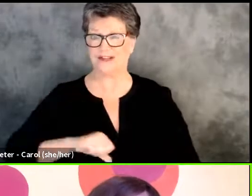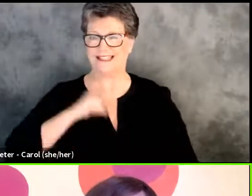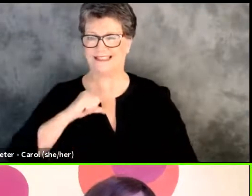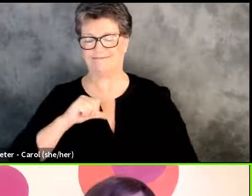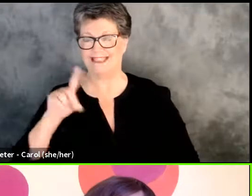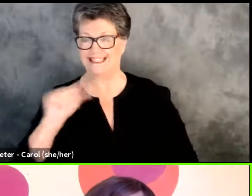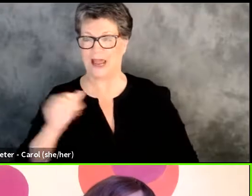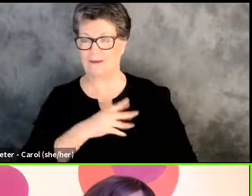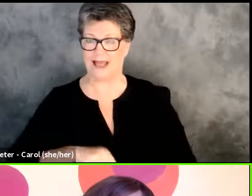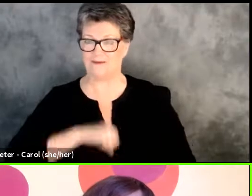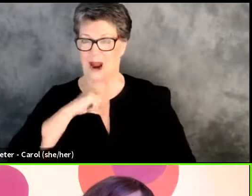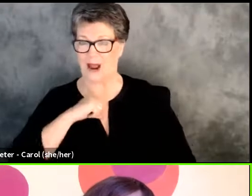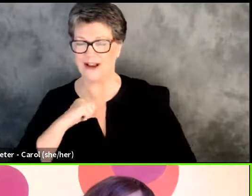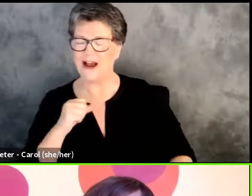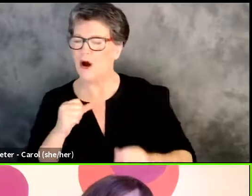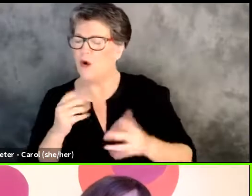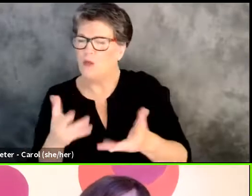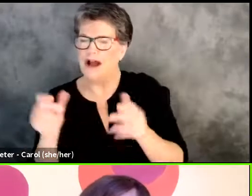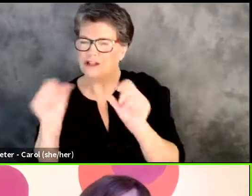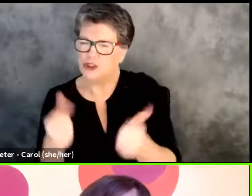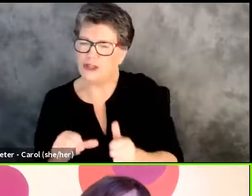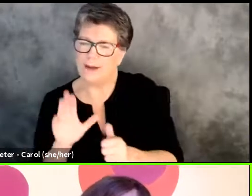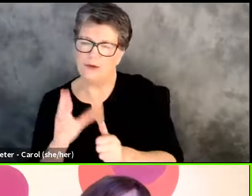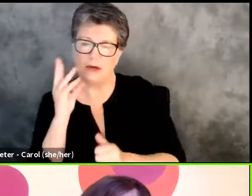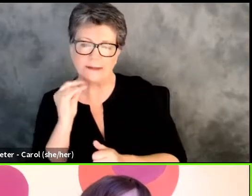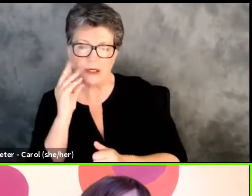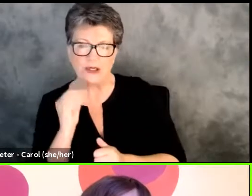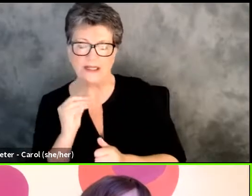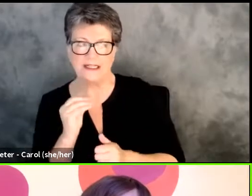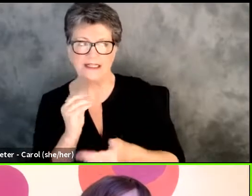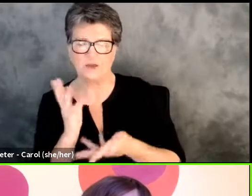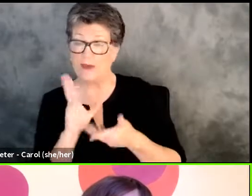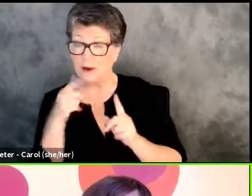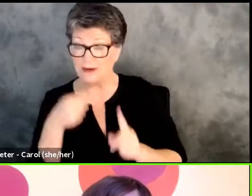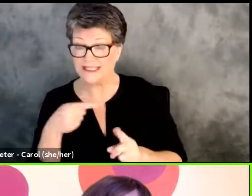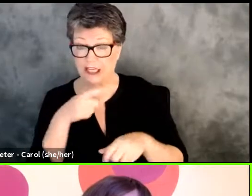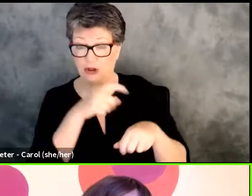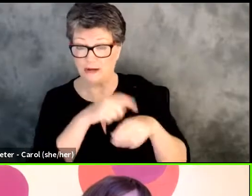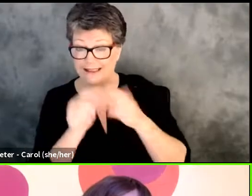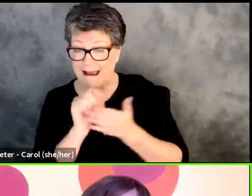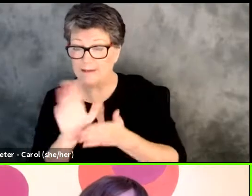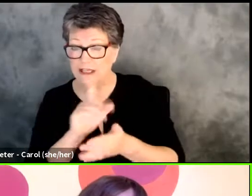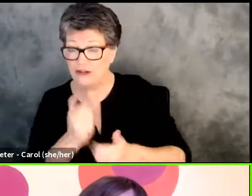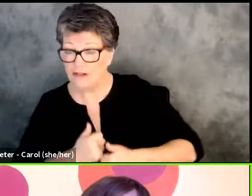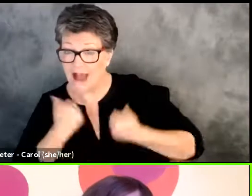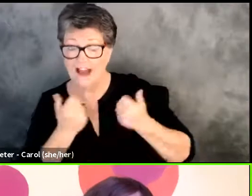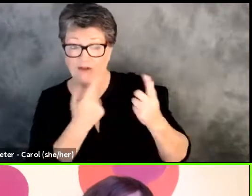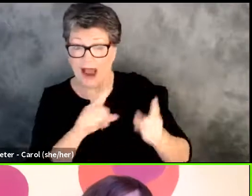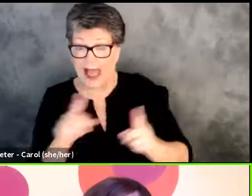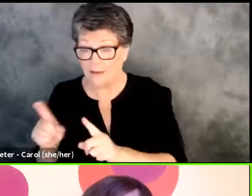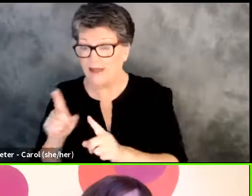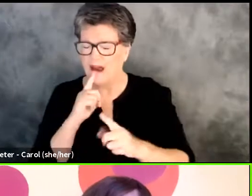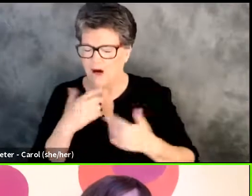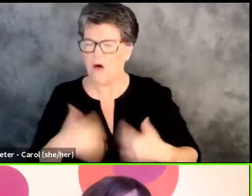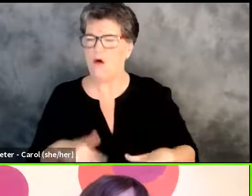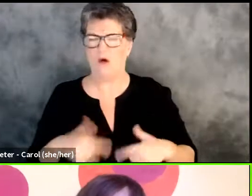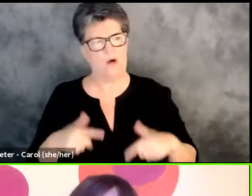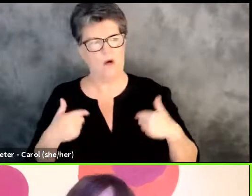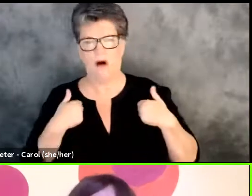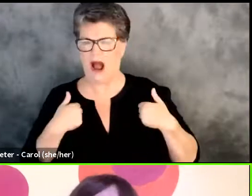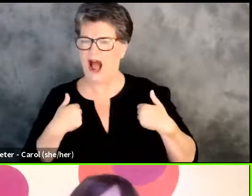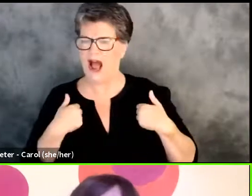sort of shaped that, and like what were there like particular moments or particular things that happened that kind of brought out